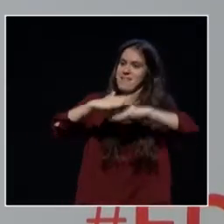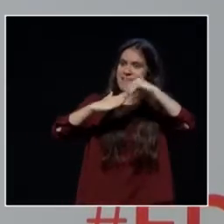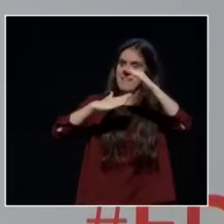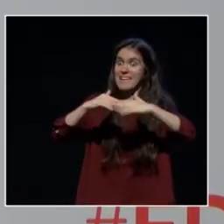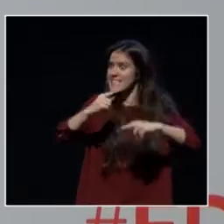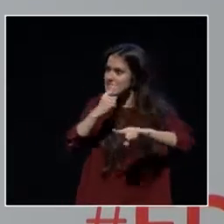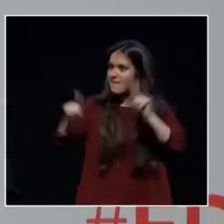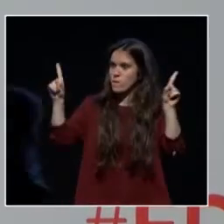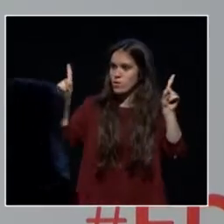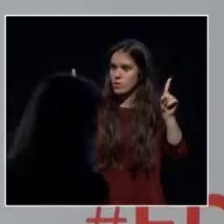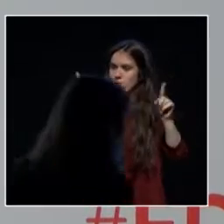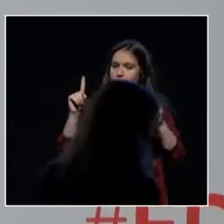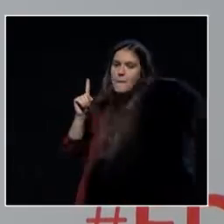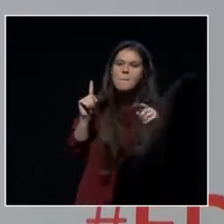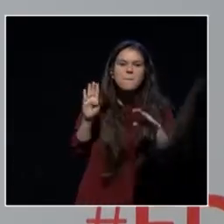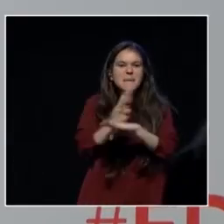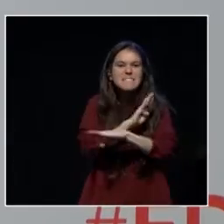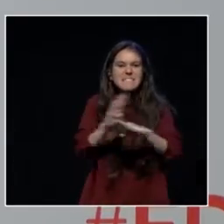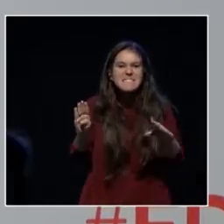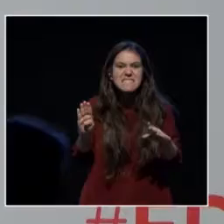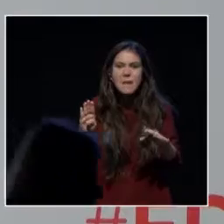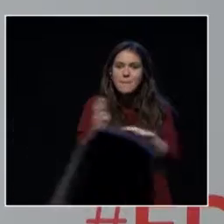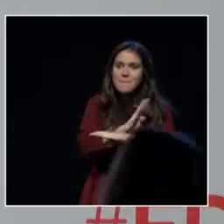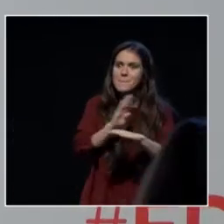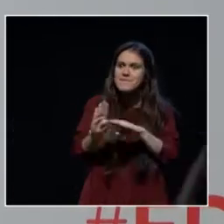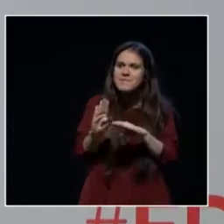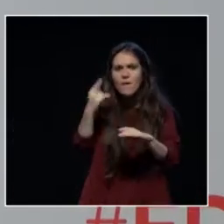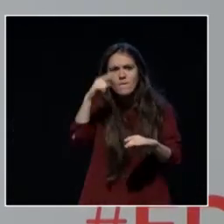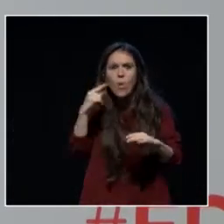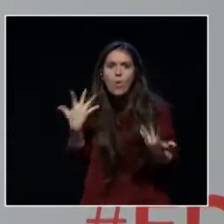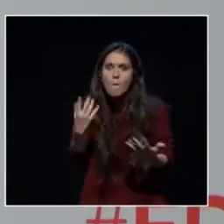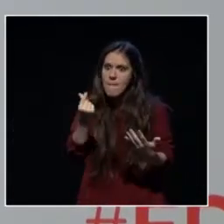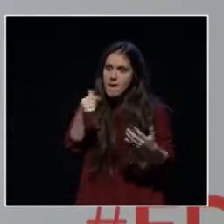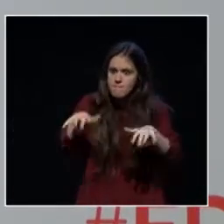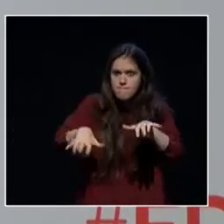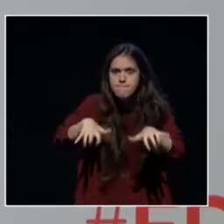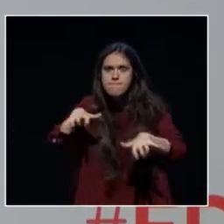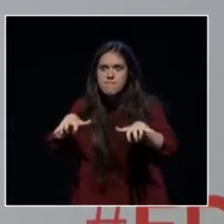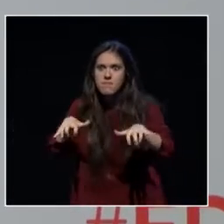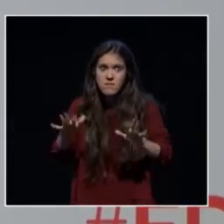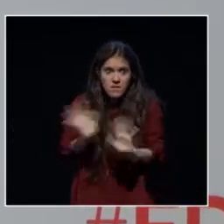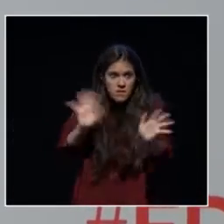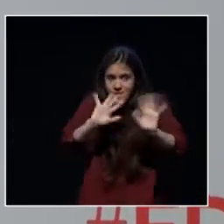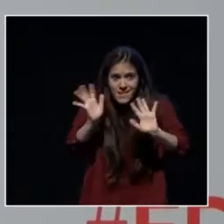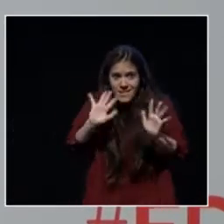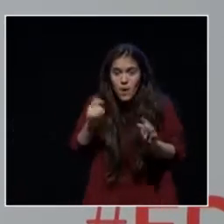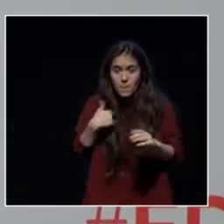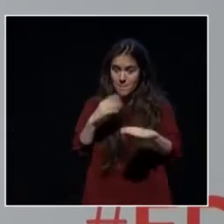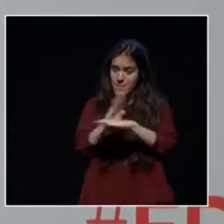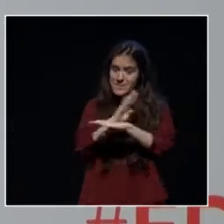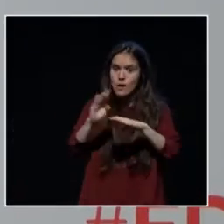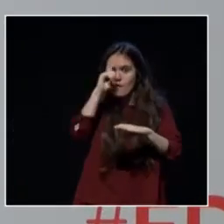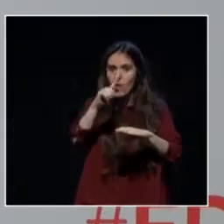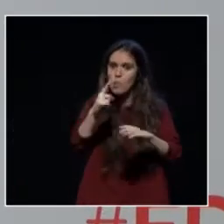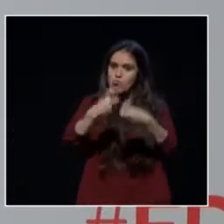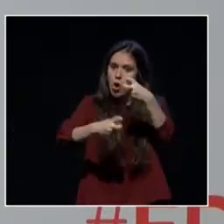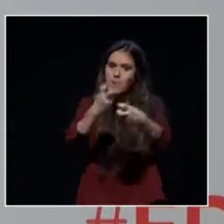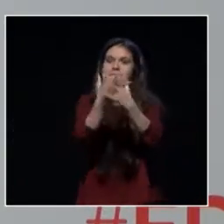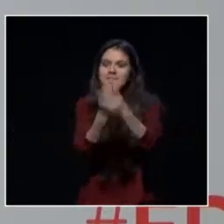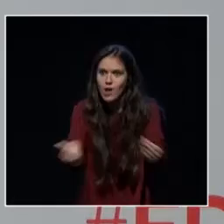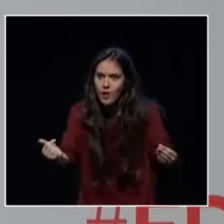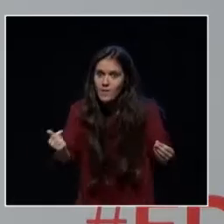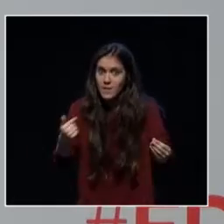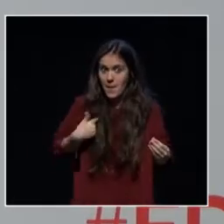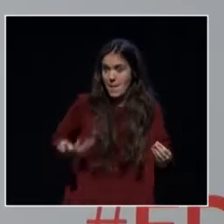thing. Business. The business of making money. I said, forget it. We do business to solve problems. And we started doing that in Bangladesh.